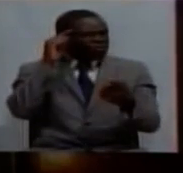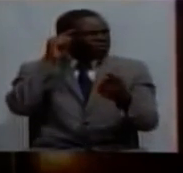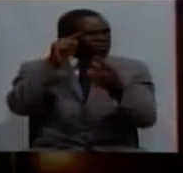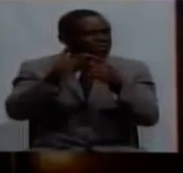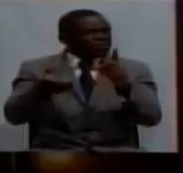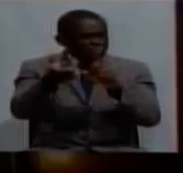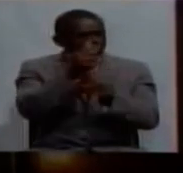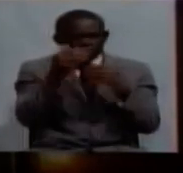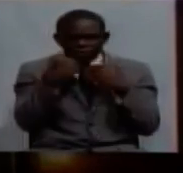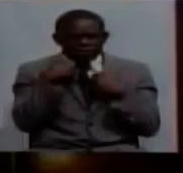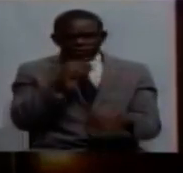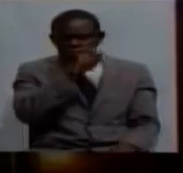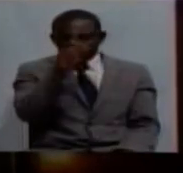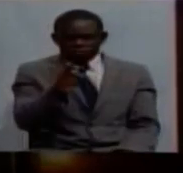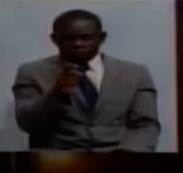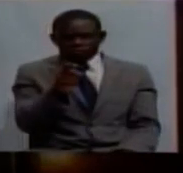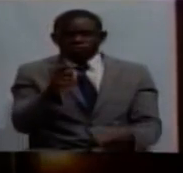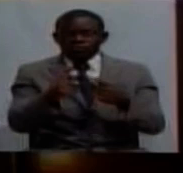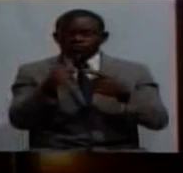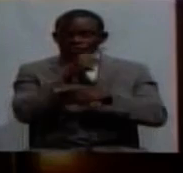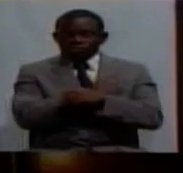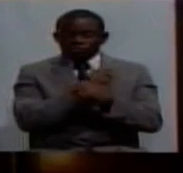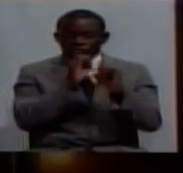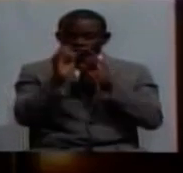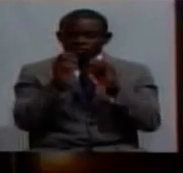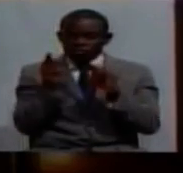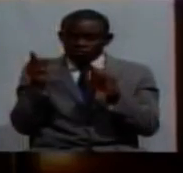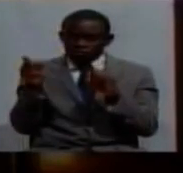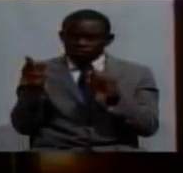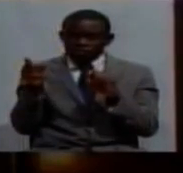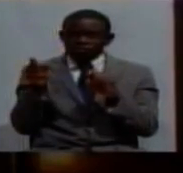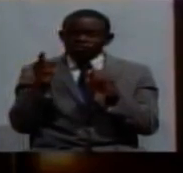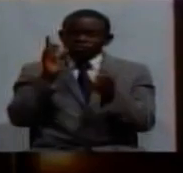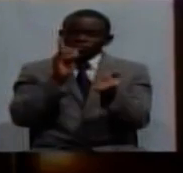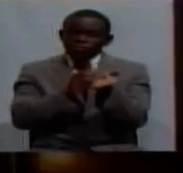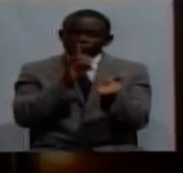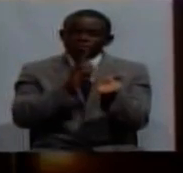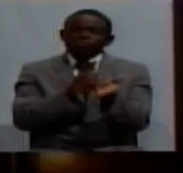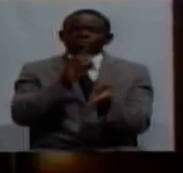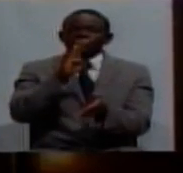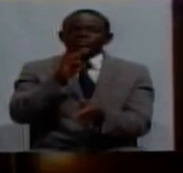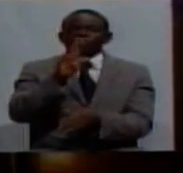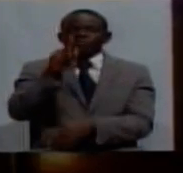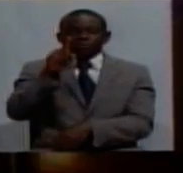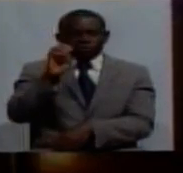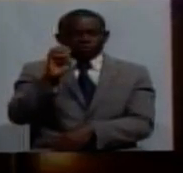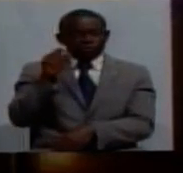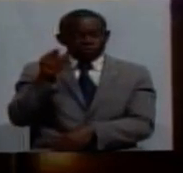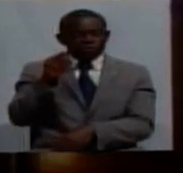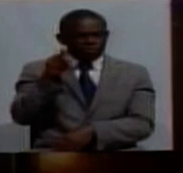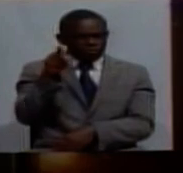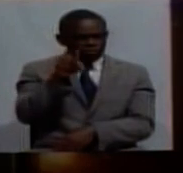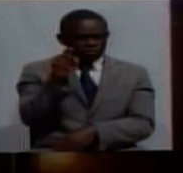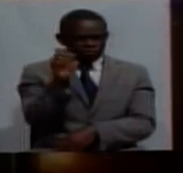our guest, who is Dr. Auxilia Ponga, who is the Permanent Secretary, Monitoring and Evaluation,